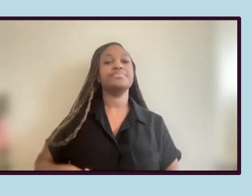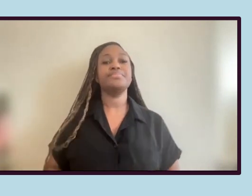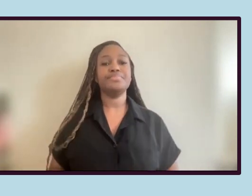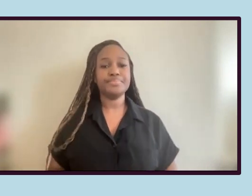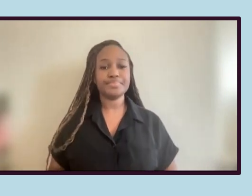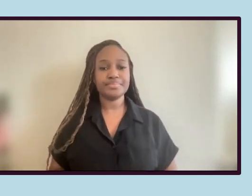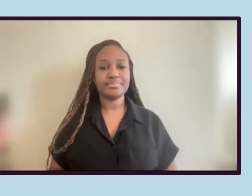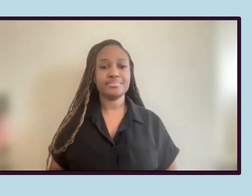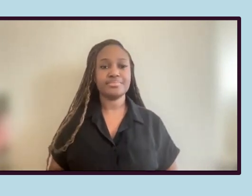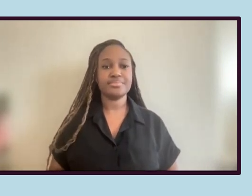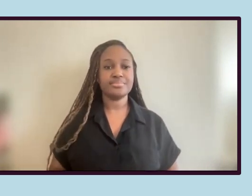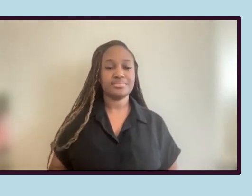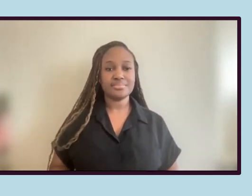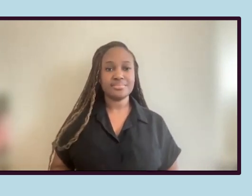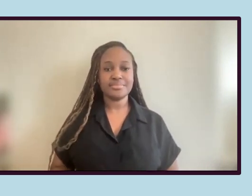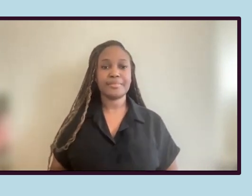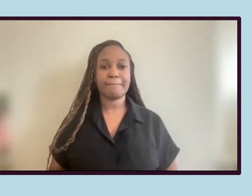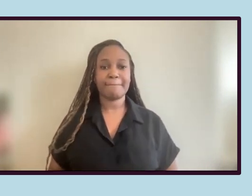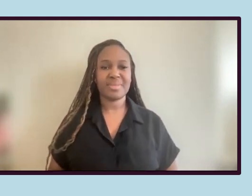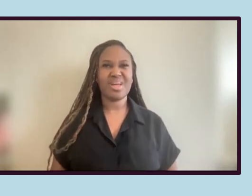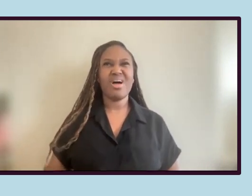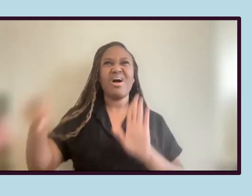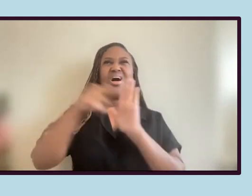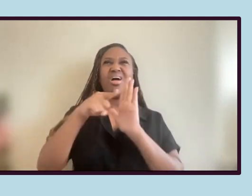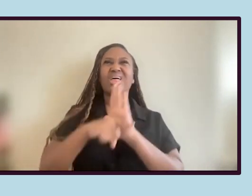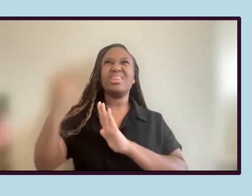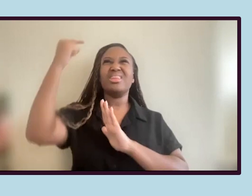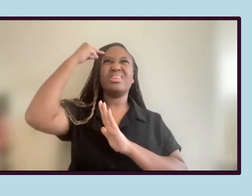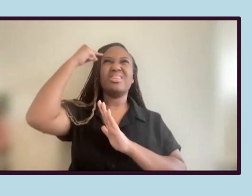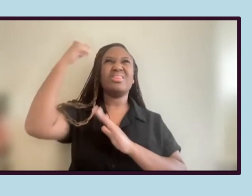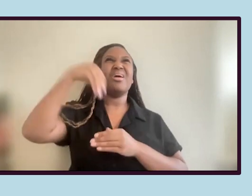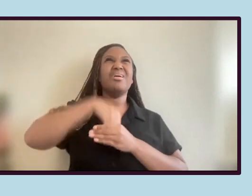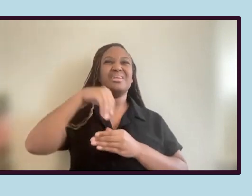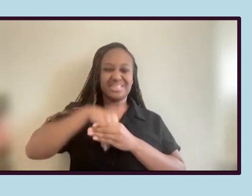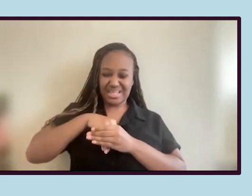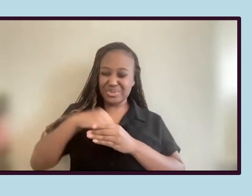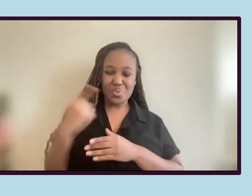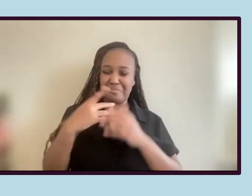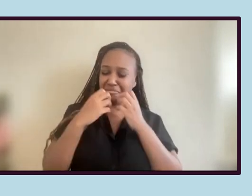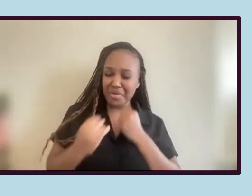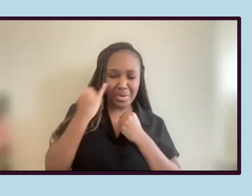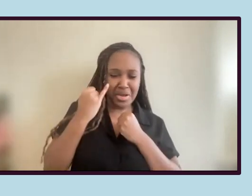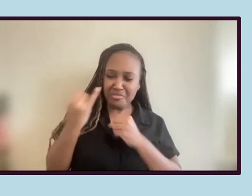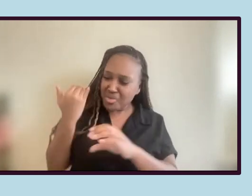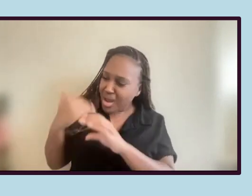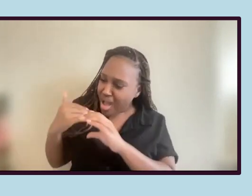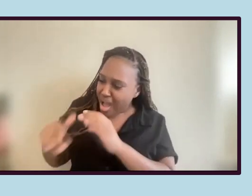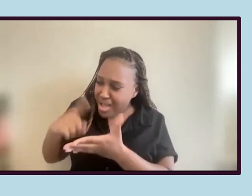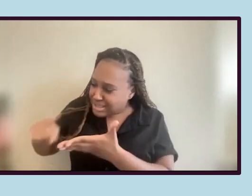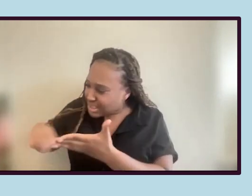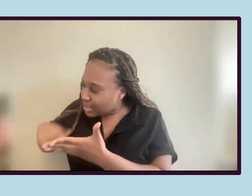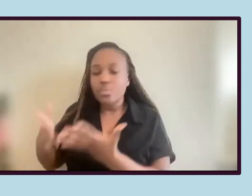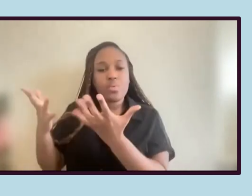resounding drum that is telling you that you are only valuable if you are producing or checking your emails, and let us be fully